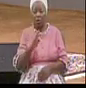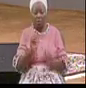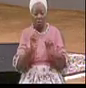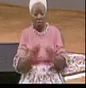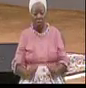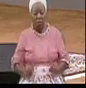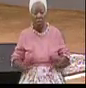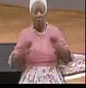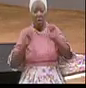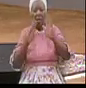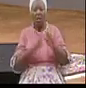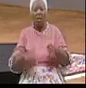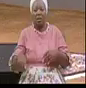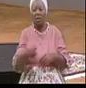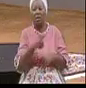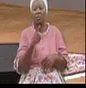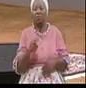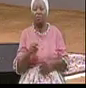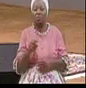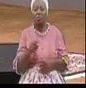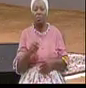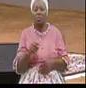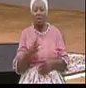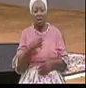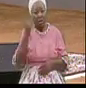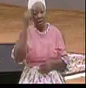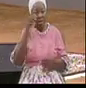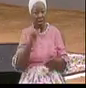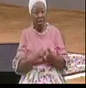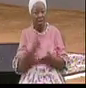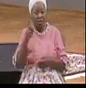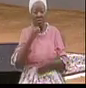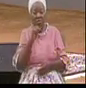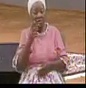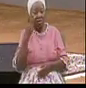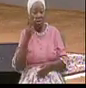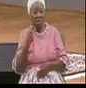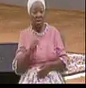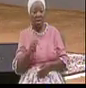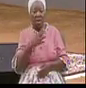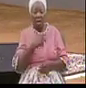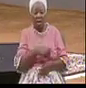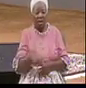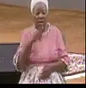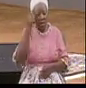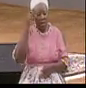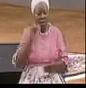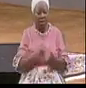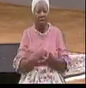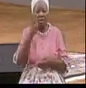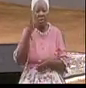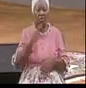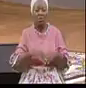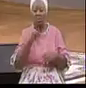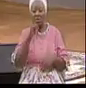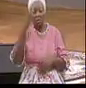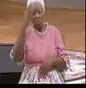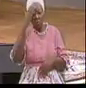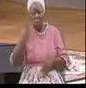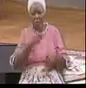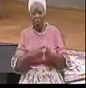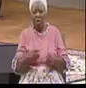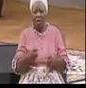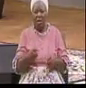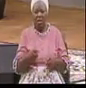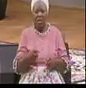them over. And they think God is not seen, and they think God does not know, but he